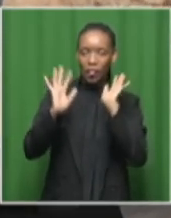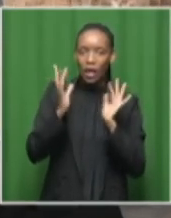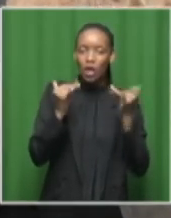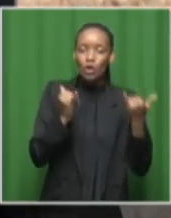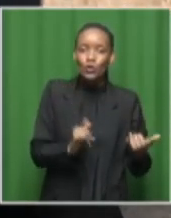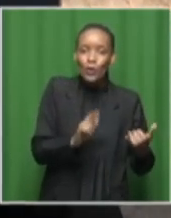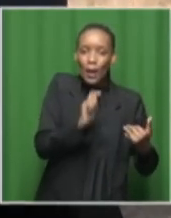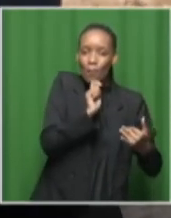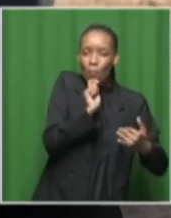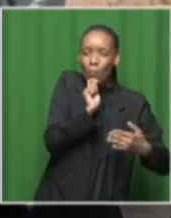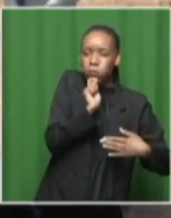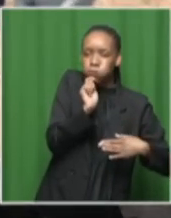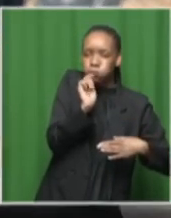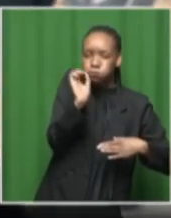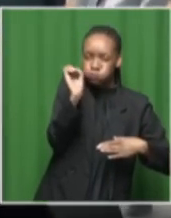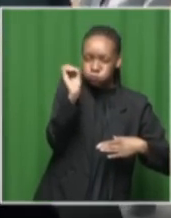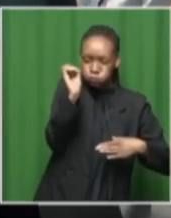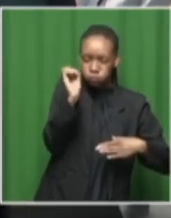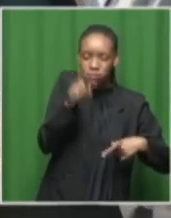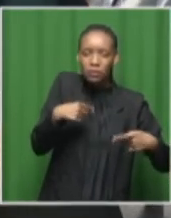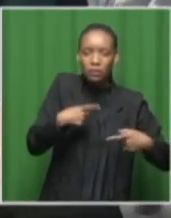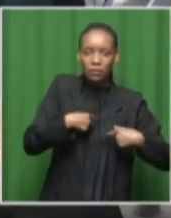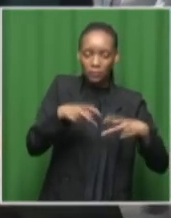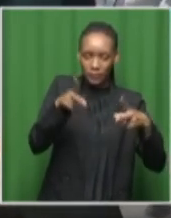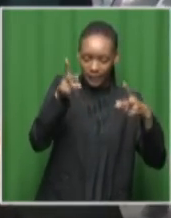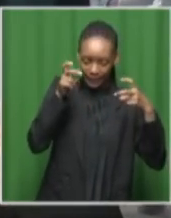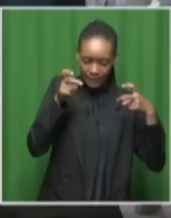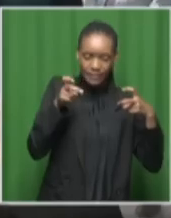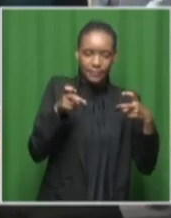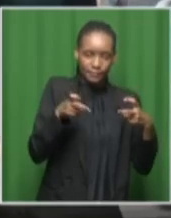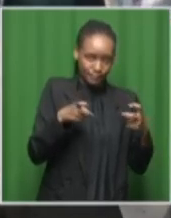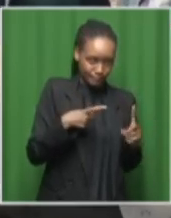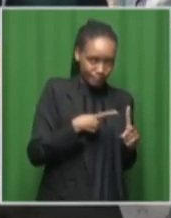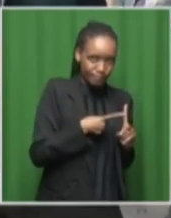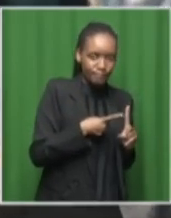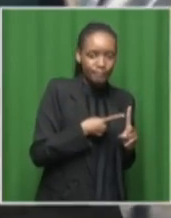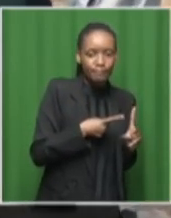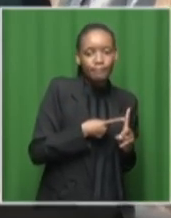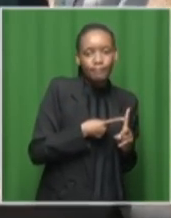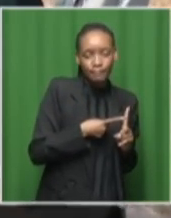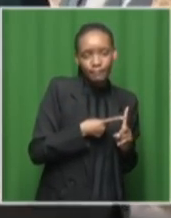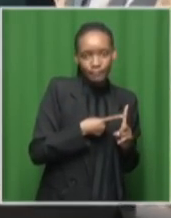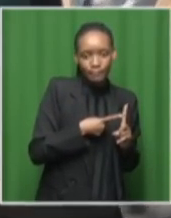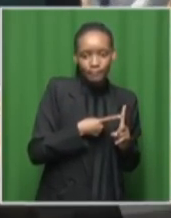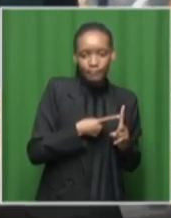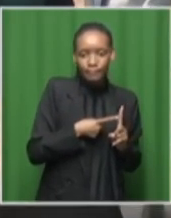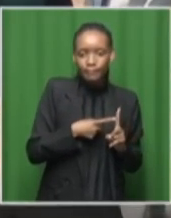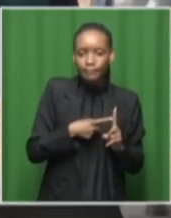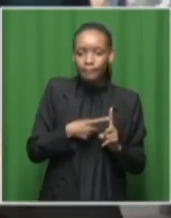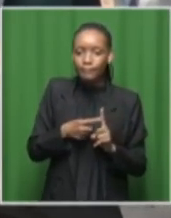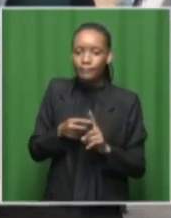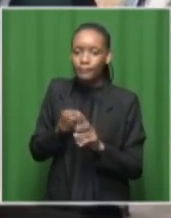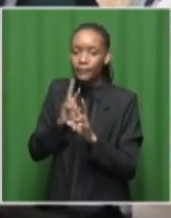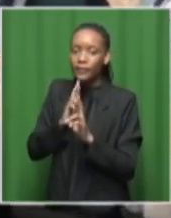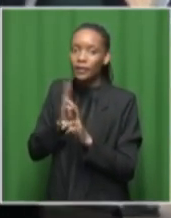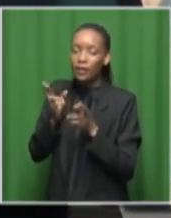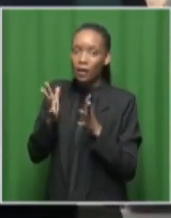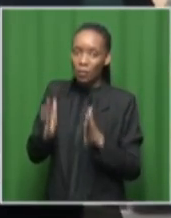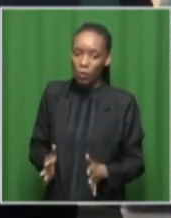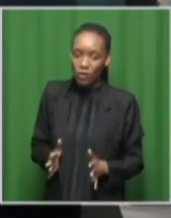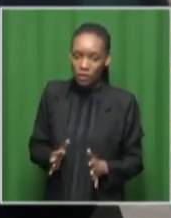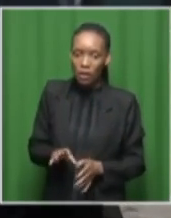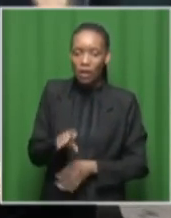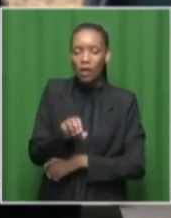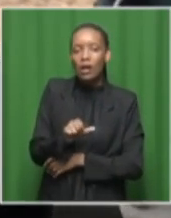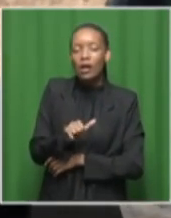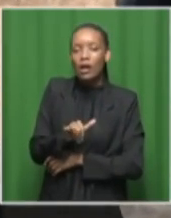passing. Let us perhaps talk to our reporter Ayanda Mhlongo, who is here